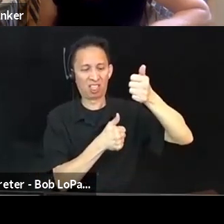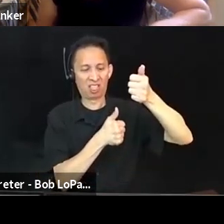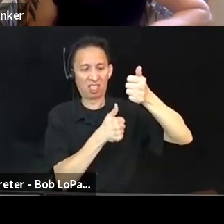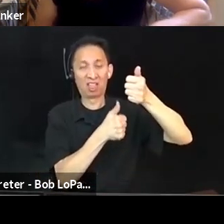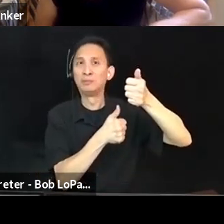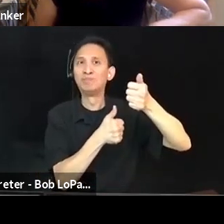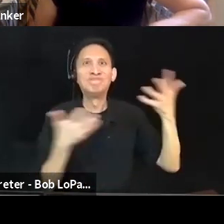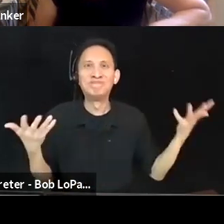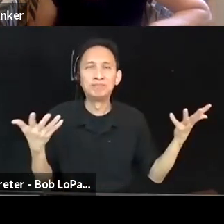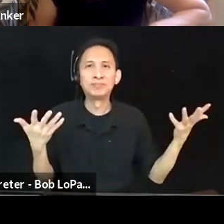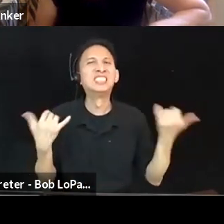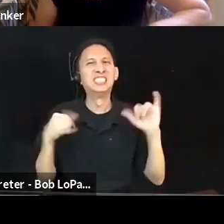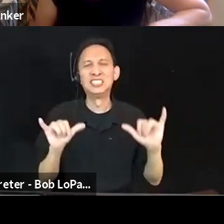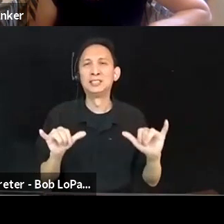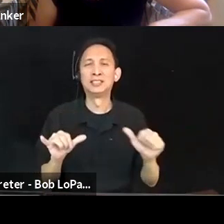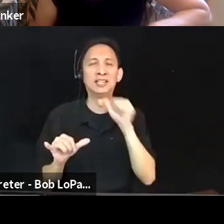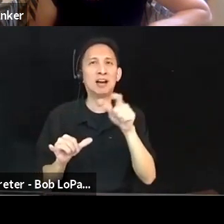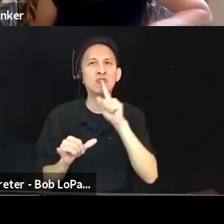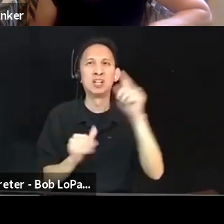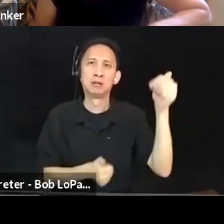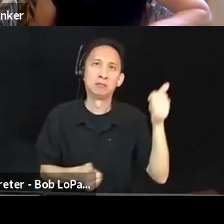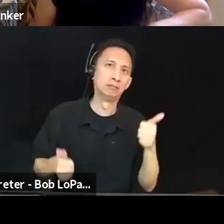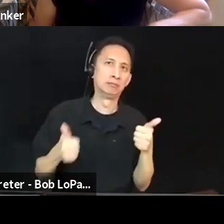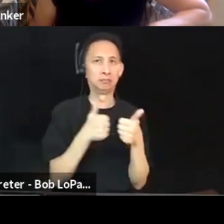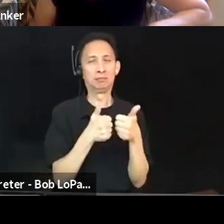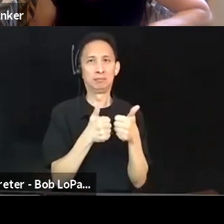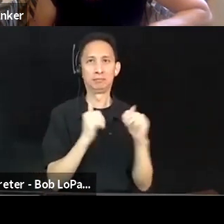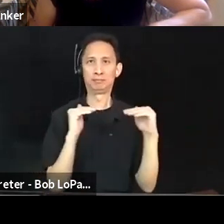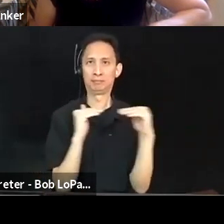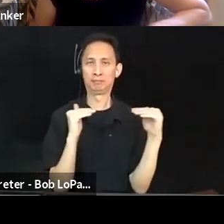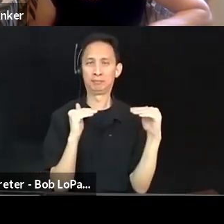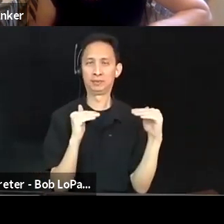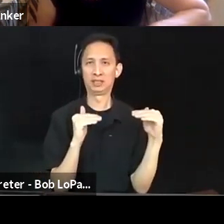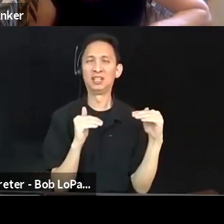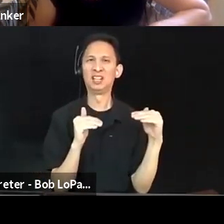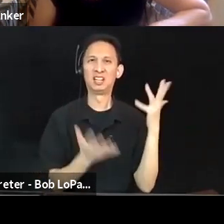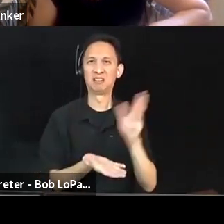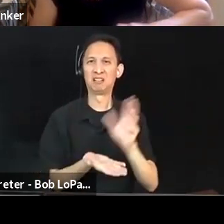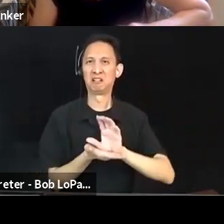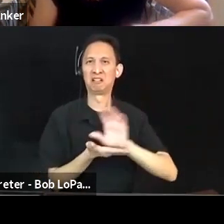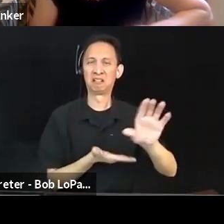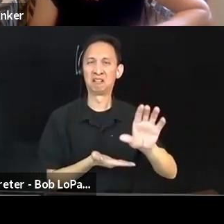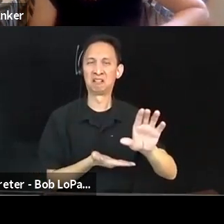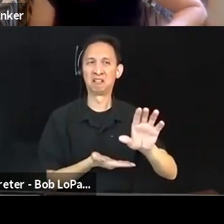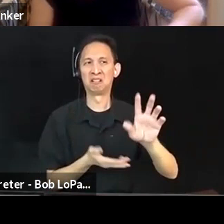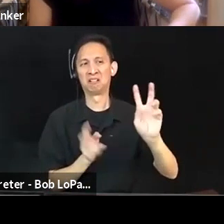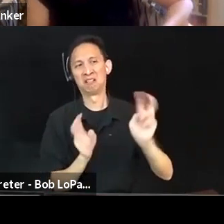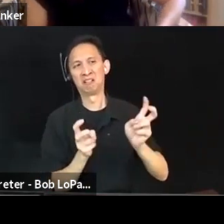an extended disinheritance or an extended disavowal of their position, at least in